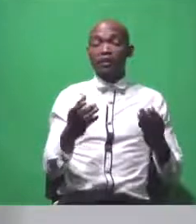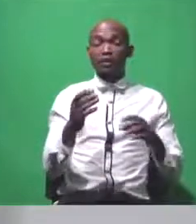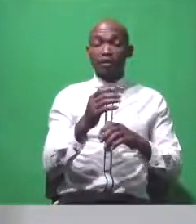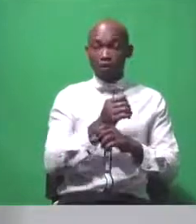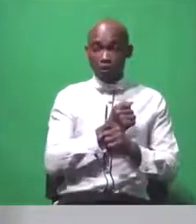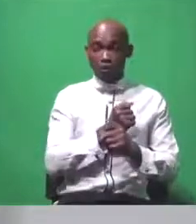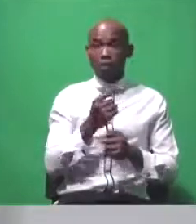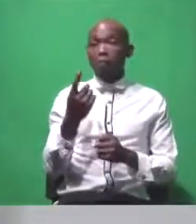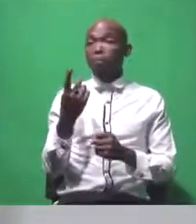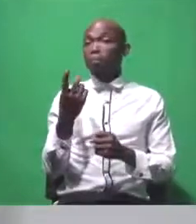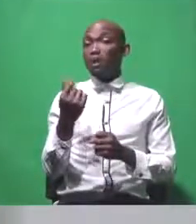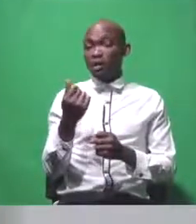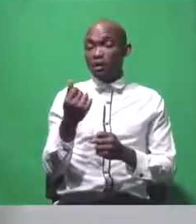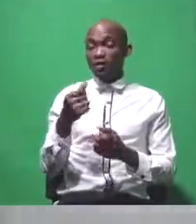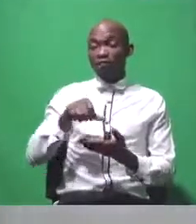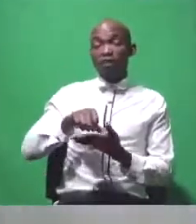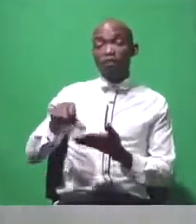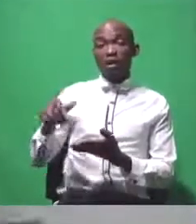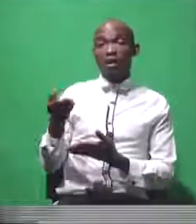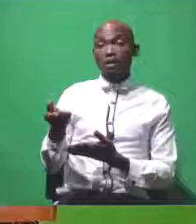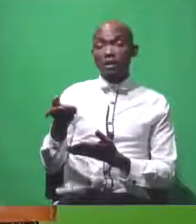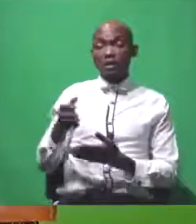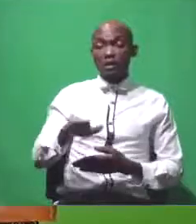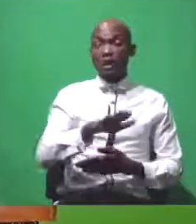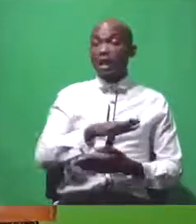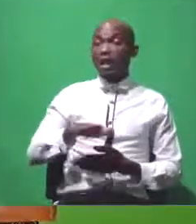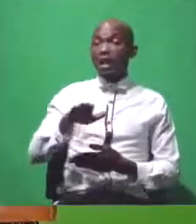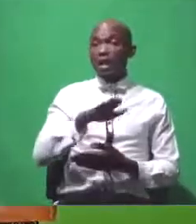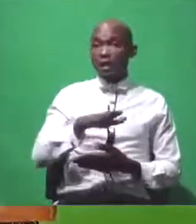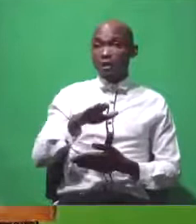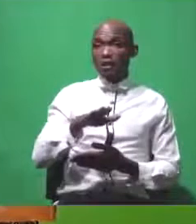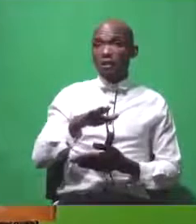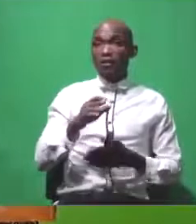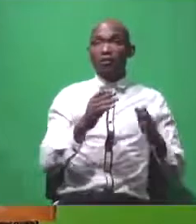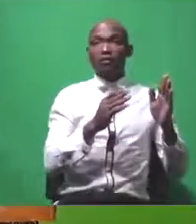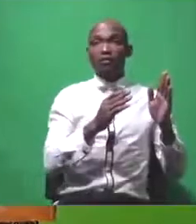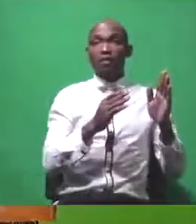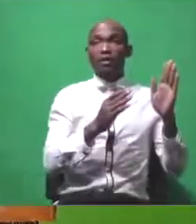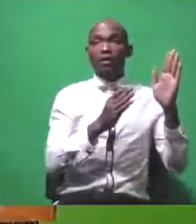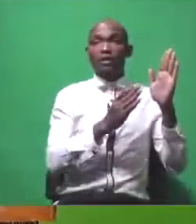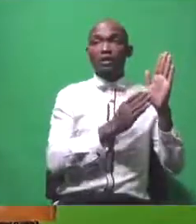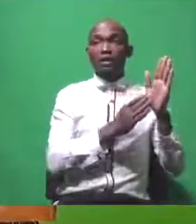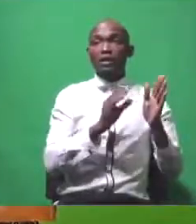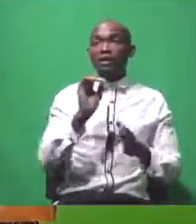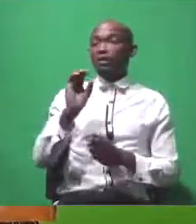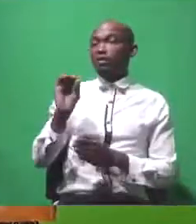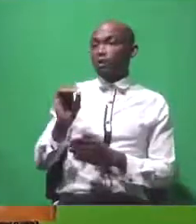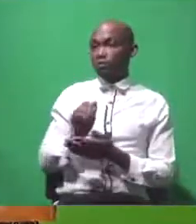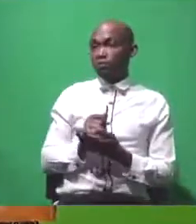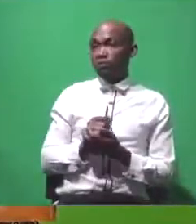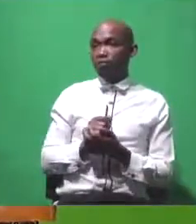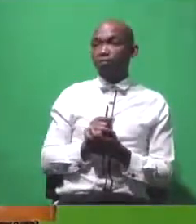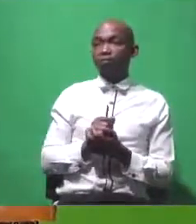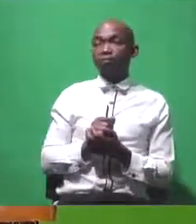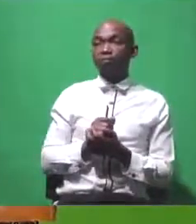150. This venture concerning to three people. One is